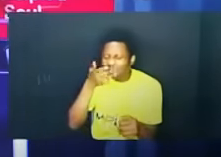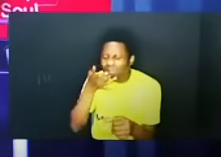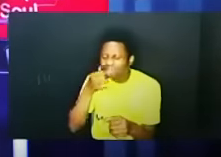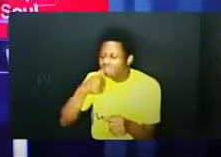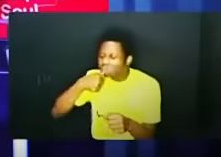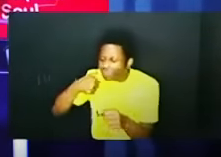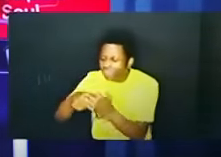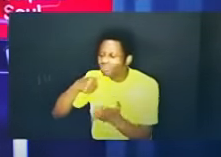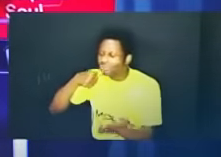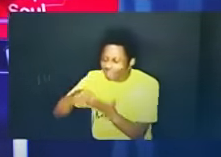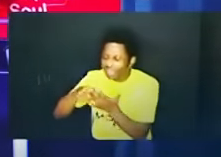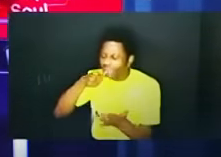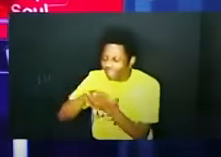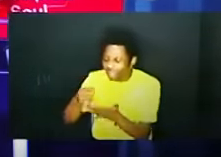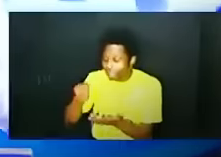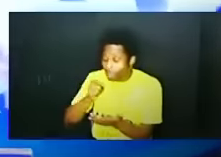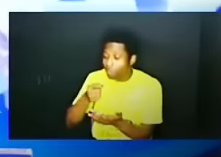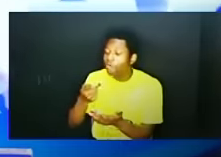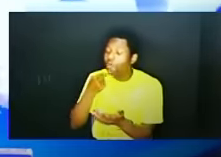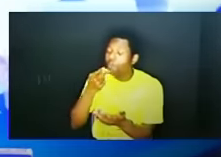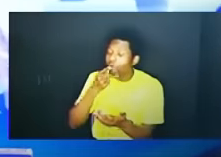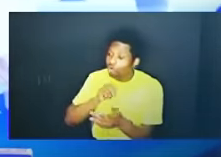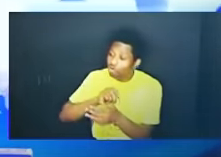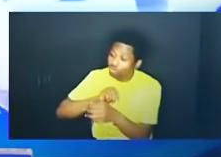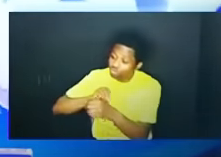The epistles also reveal the